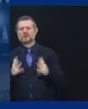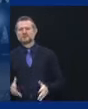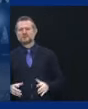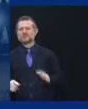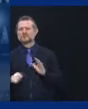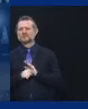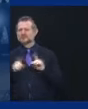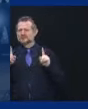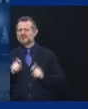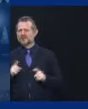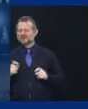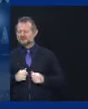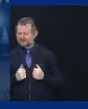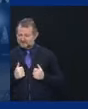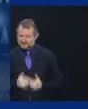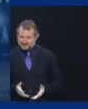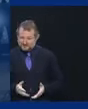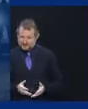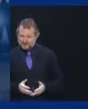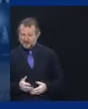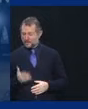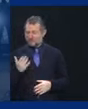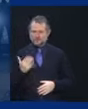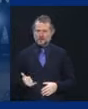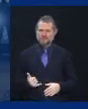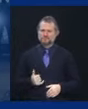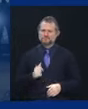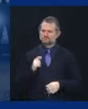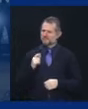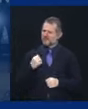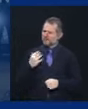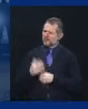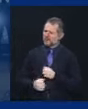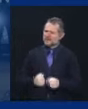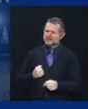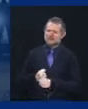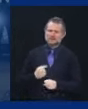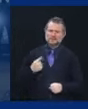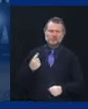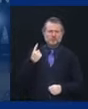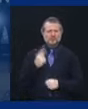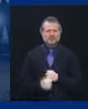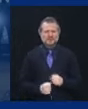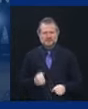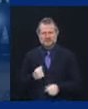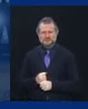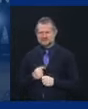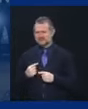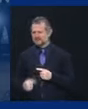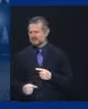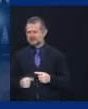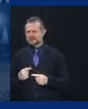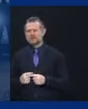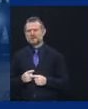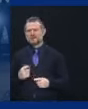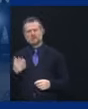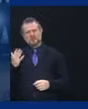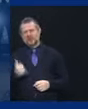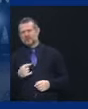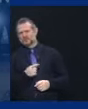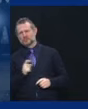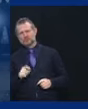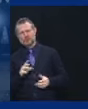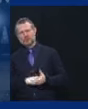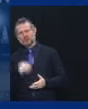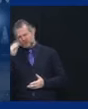Why would we do that? 1 year later, 1 year later, why don't we learn the lesson of a year